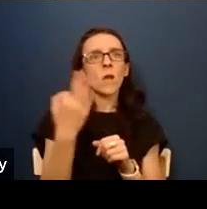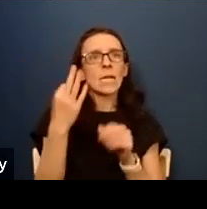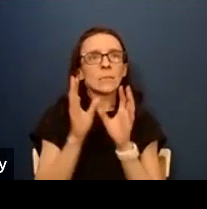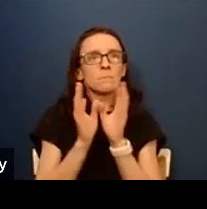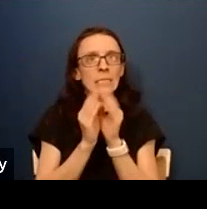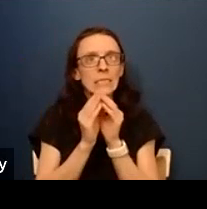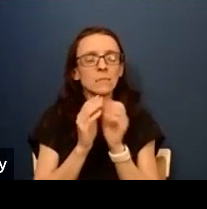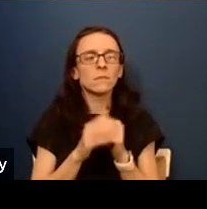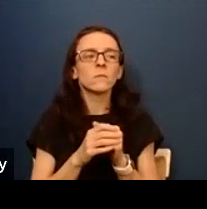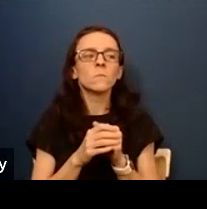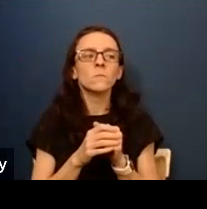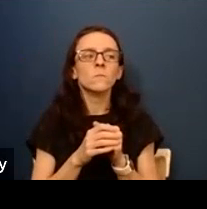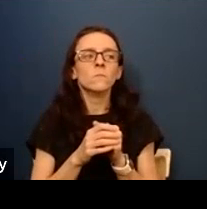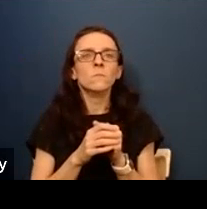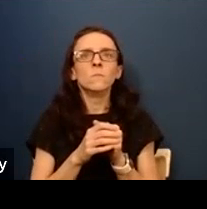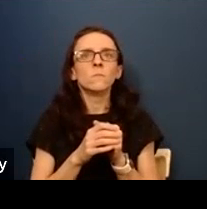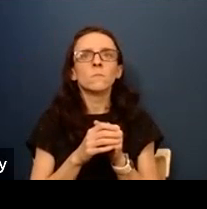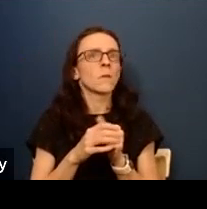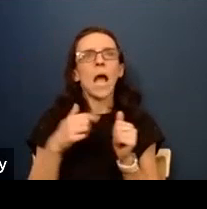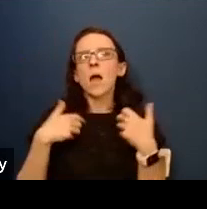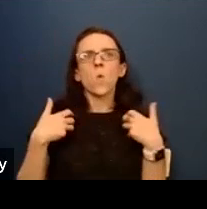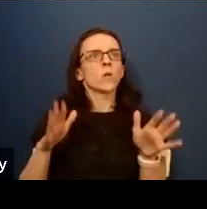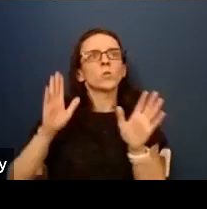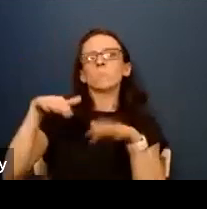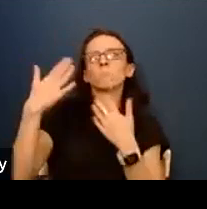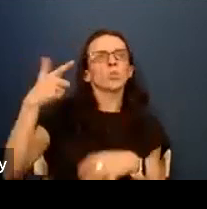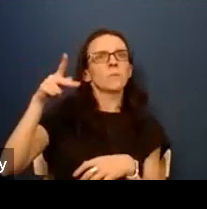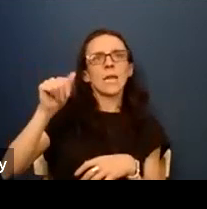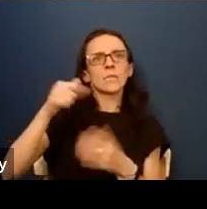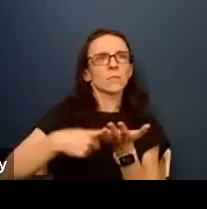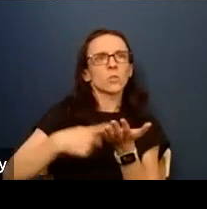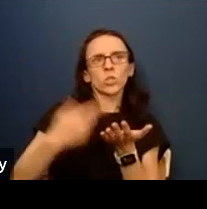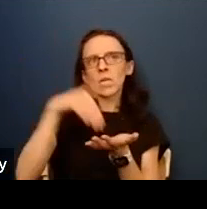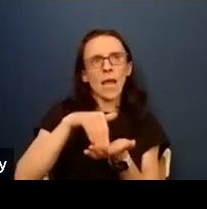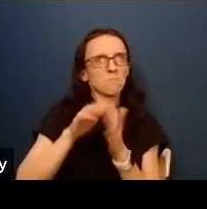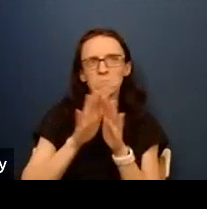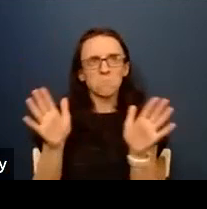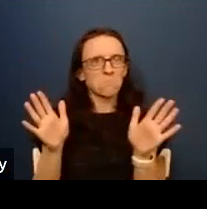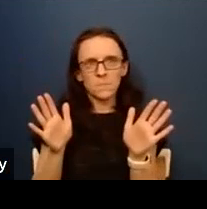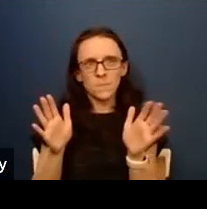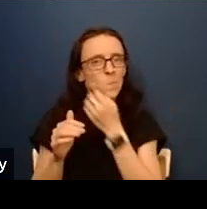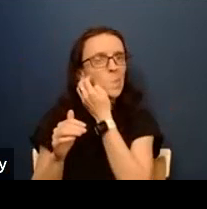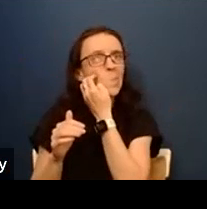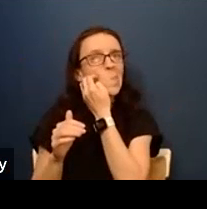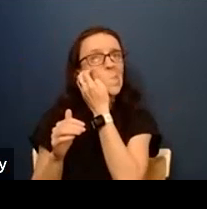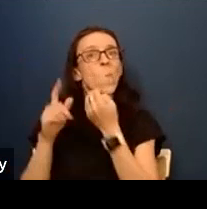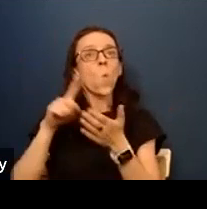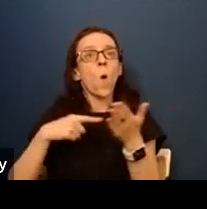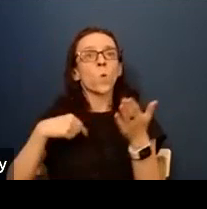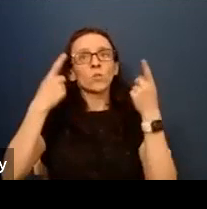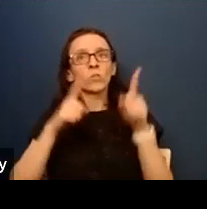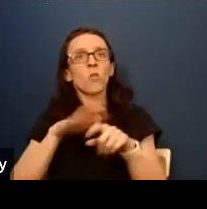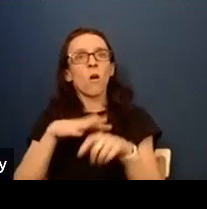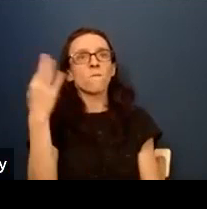what we, so I'm not trying to bring up the GPA conversation again. What we agreed to on Friday was